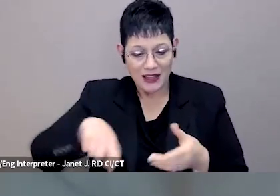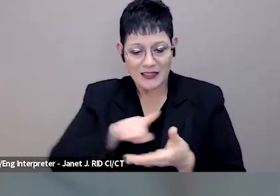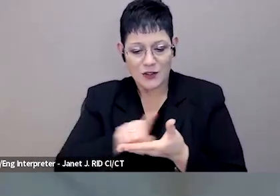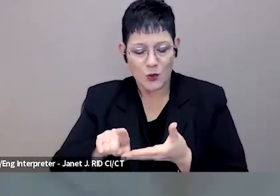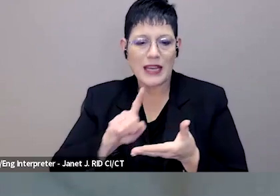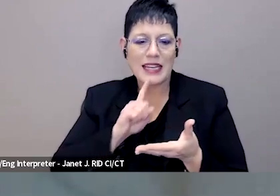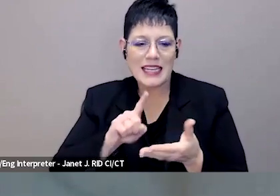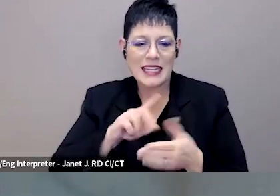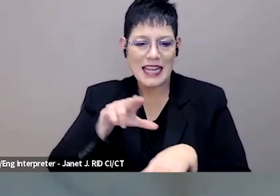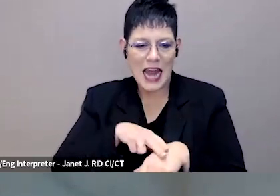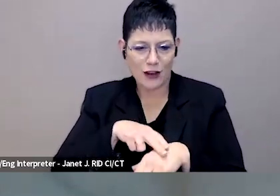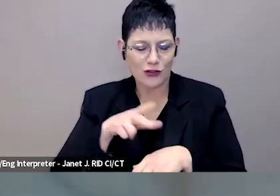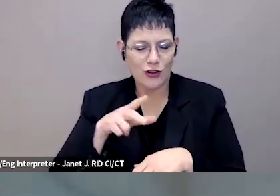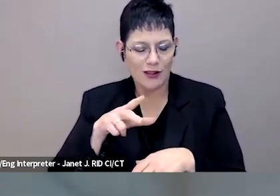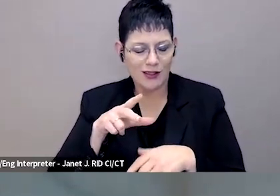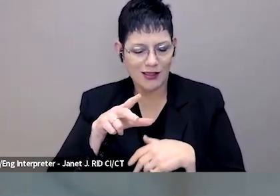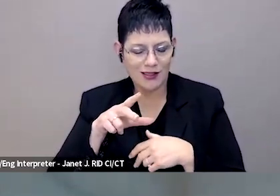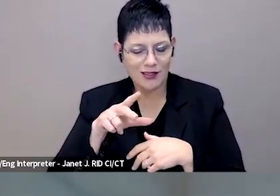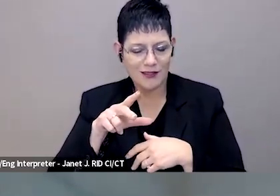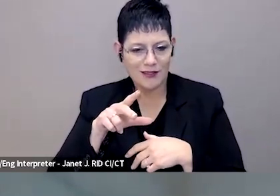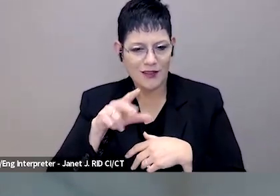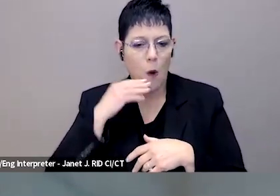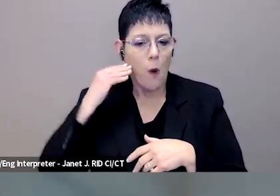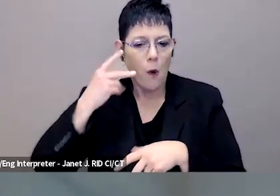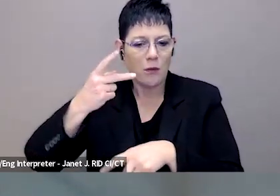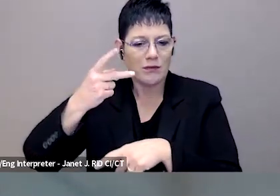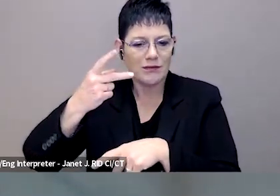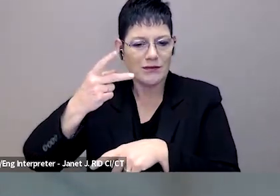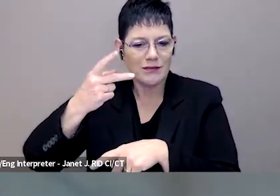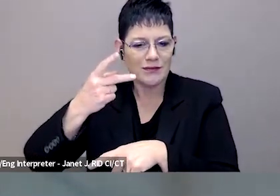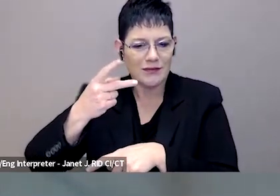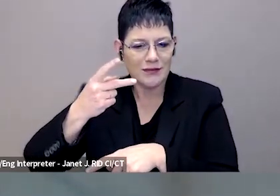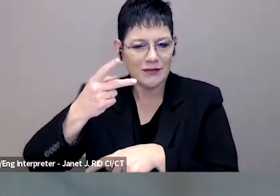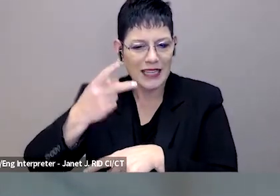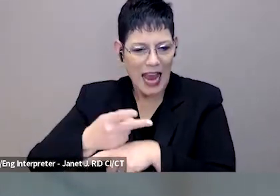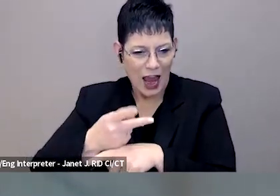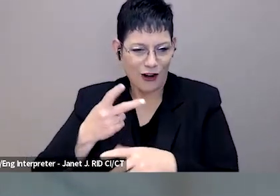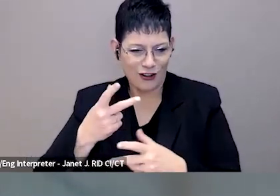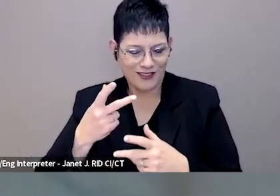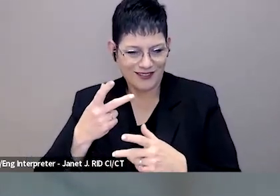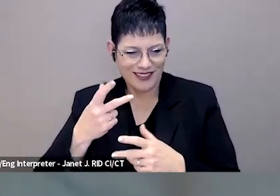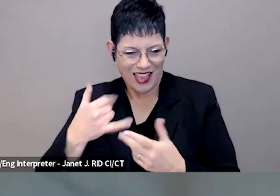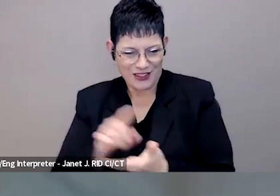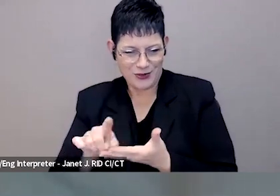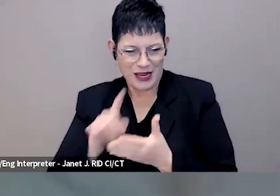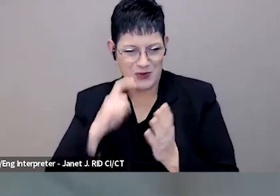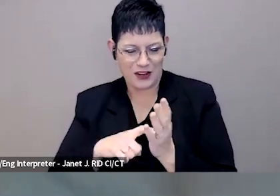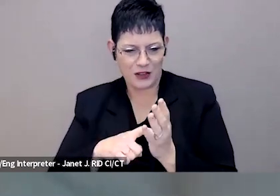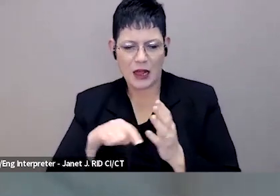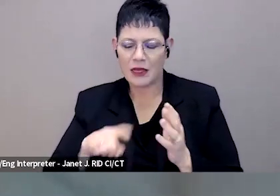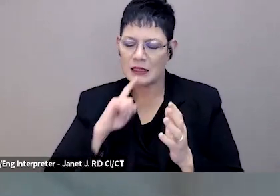week. So it makes, it's really appropriate that we're having this conversation today. This has been such